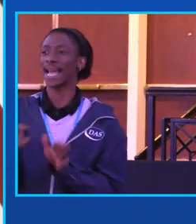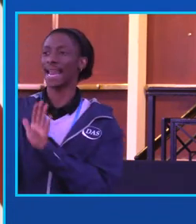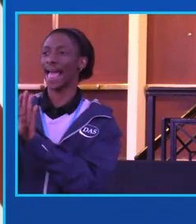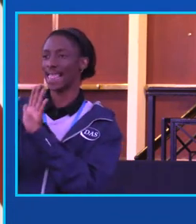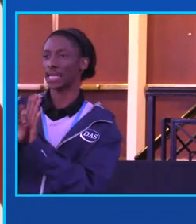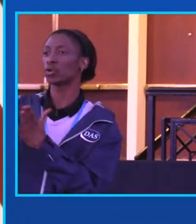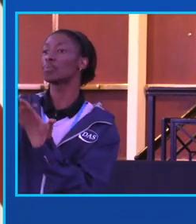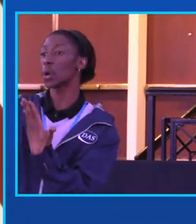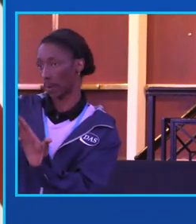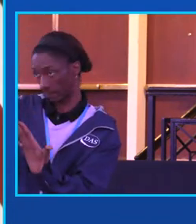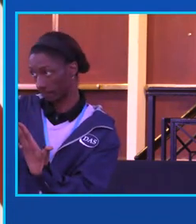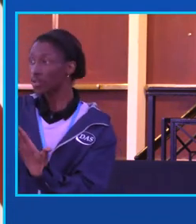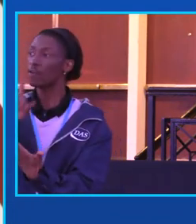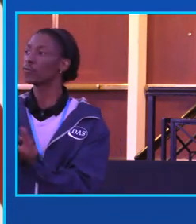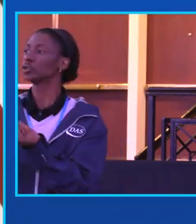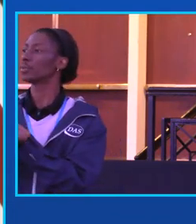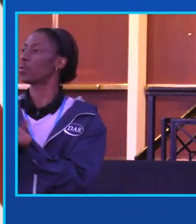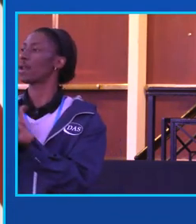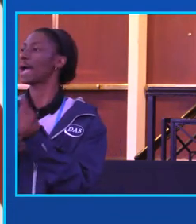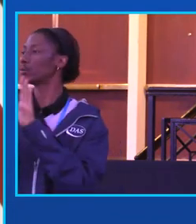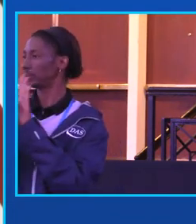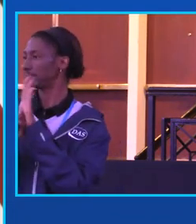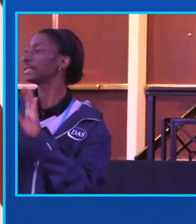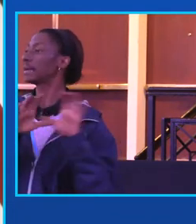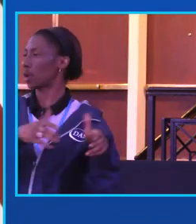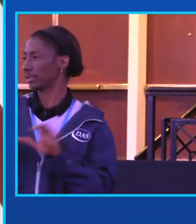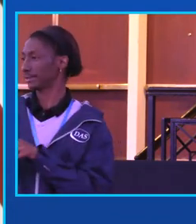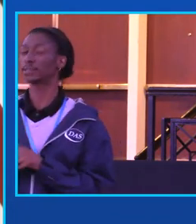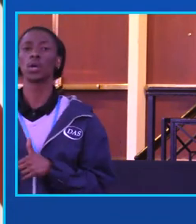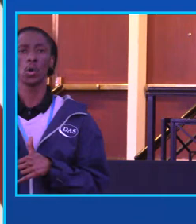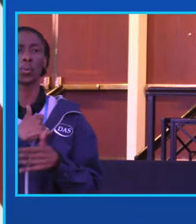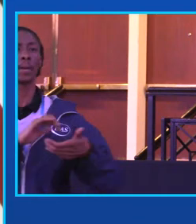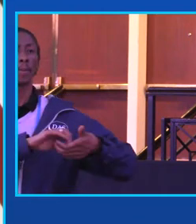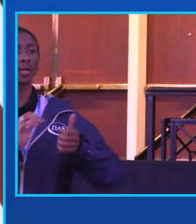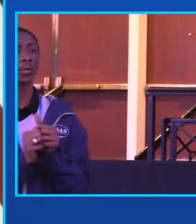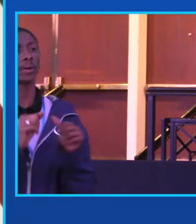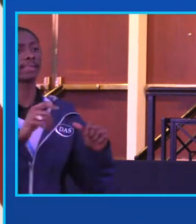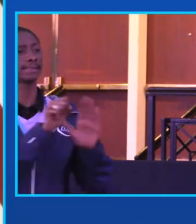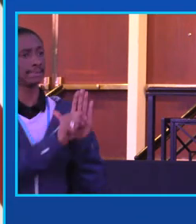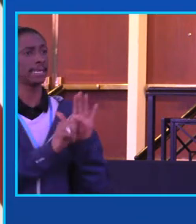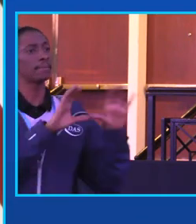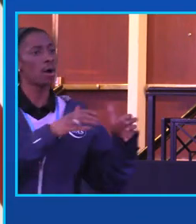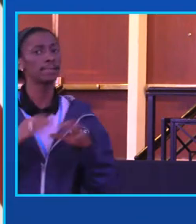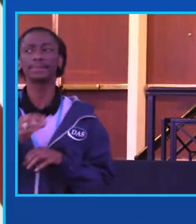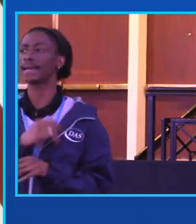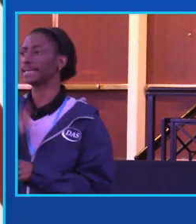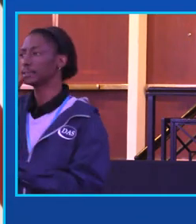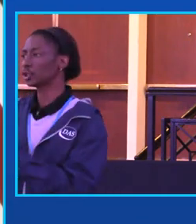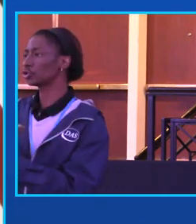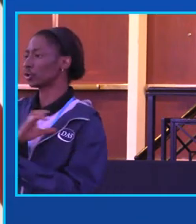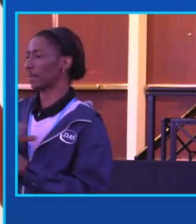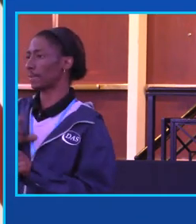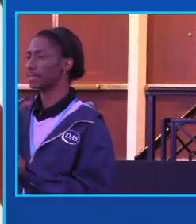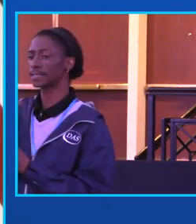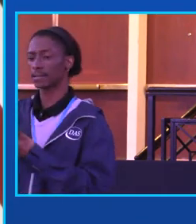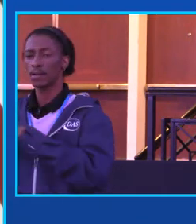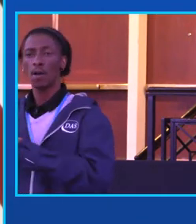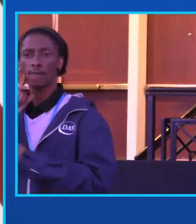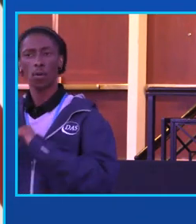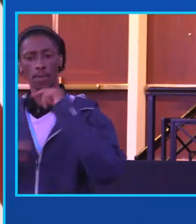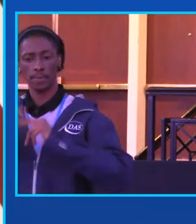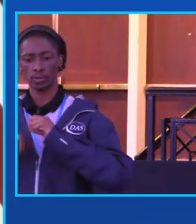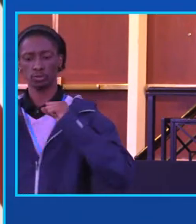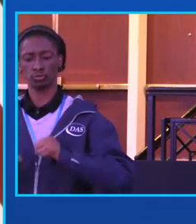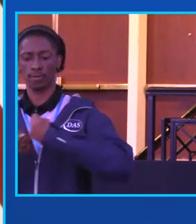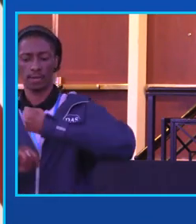electoral programming to support our state parties. We've partnered with state parties and sister committees to build a strong foundation